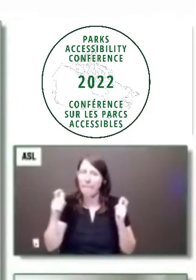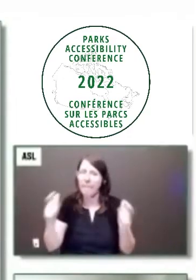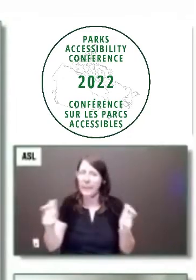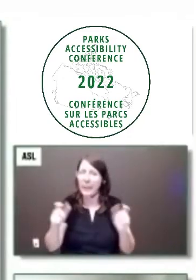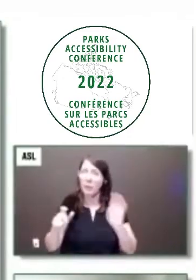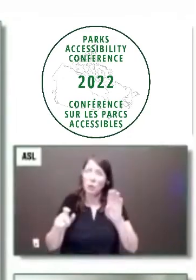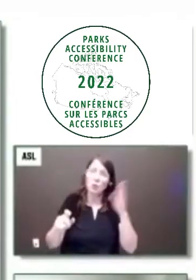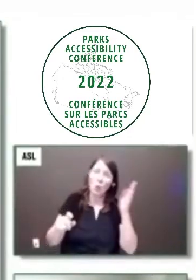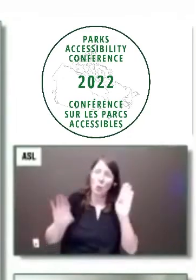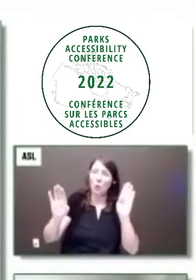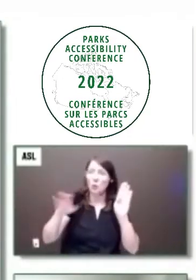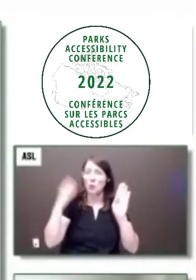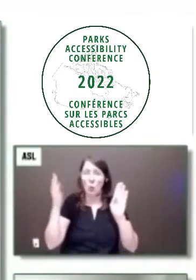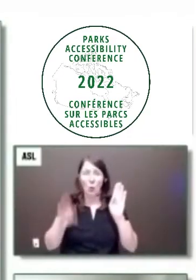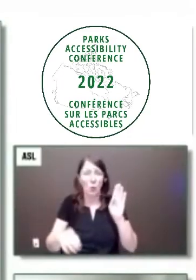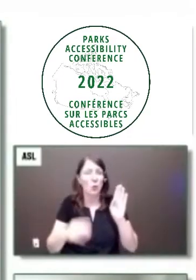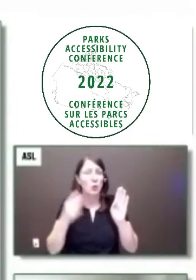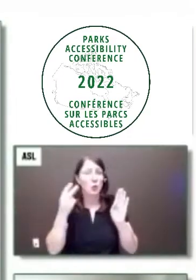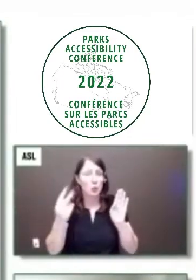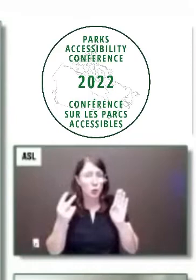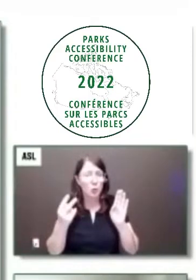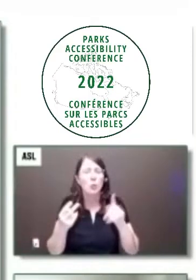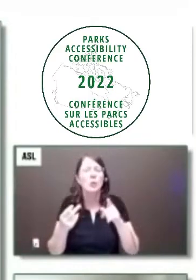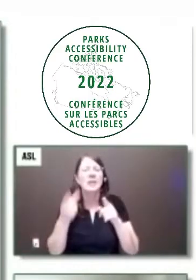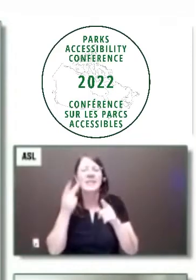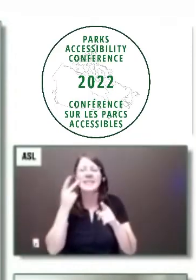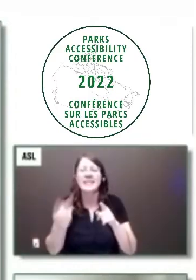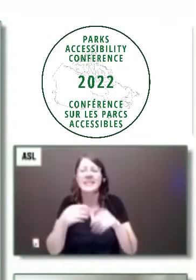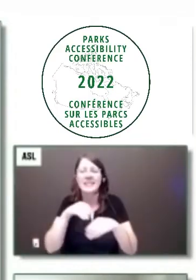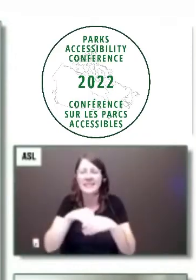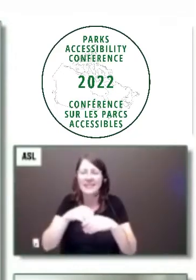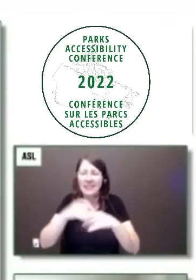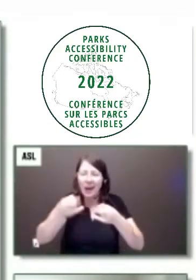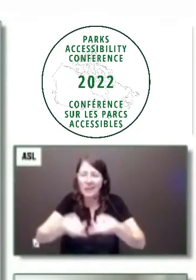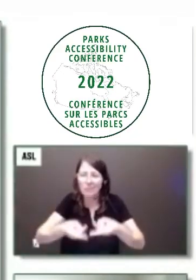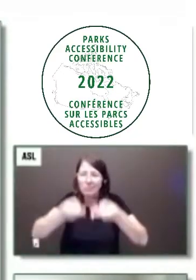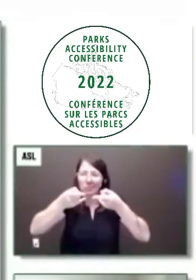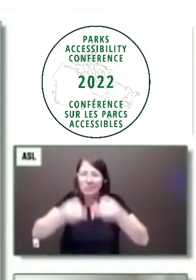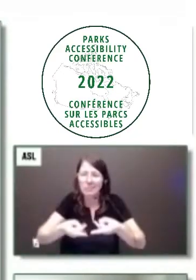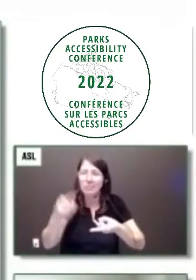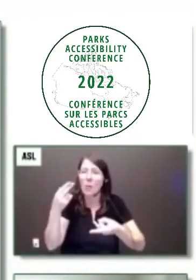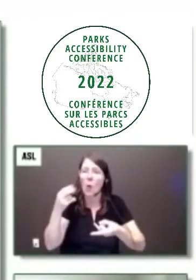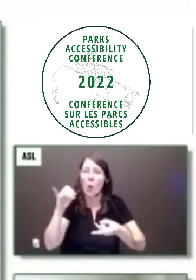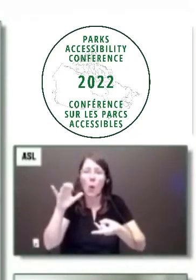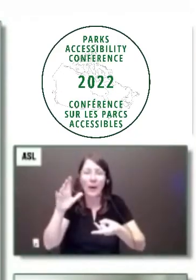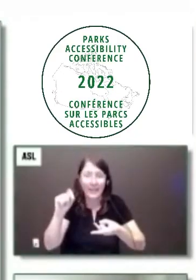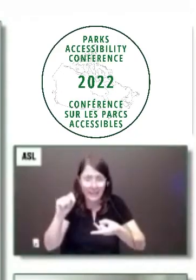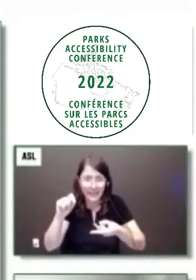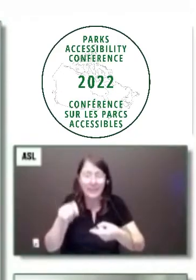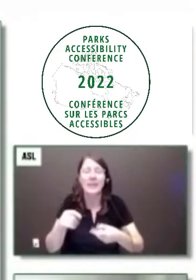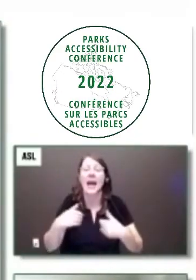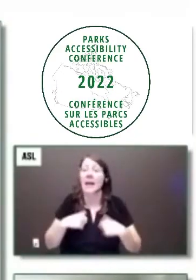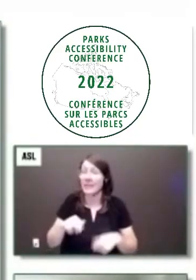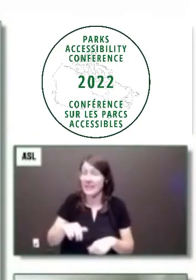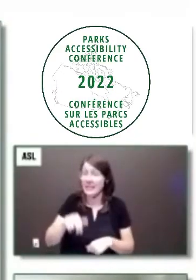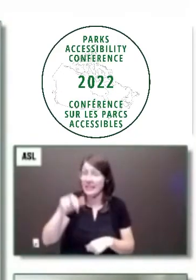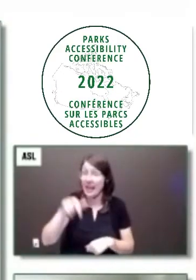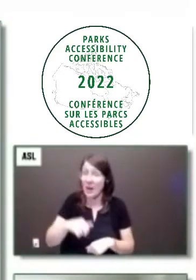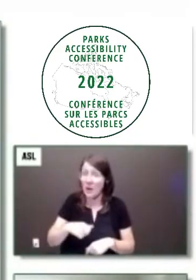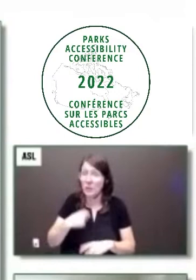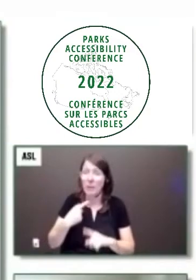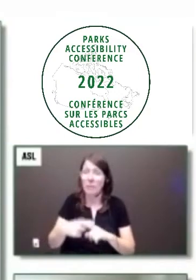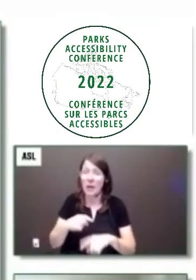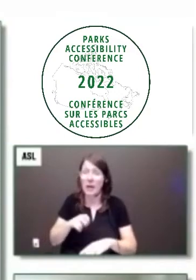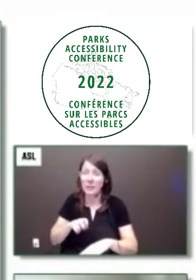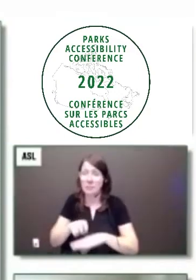adult changing table, as well as a toilet and sink. There are stairs as well as a lift in order to get inside the truck as it is separated from